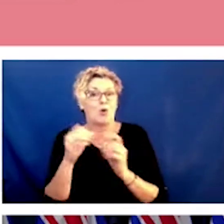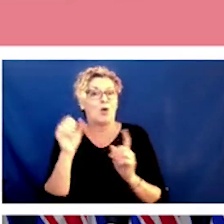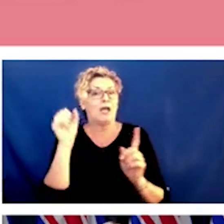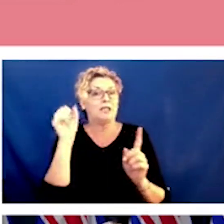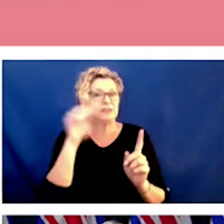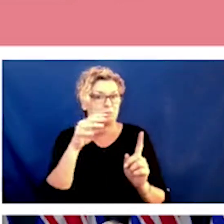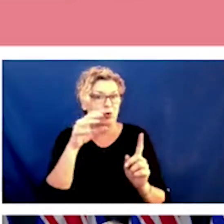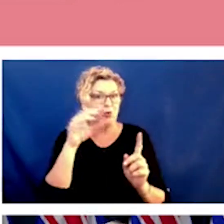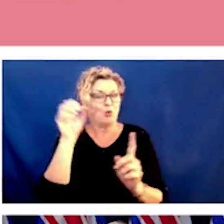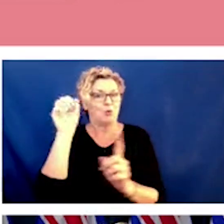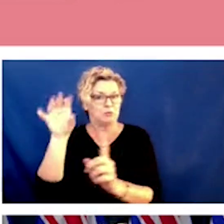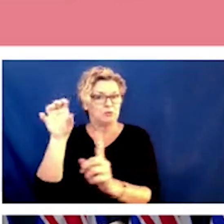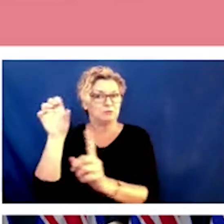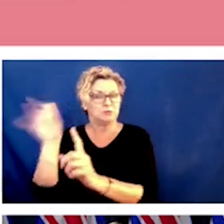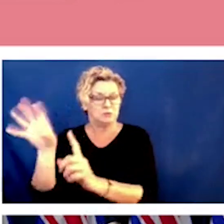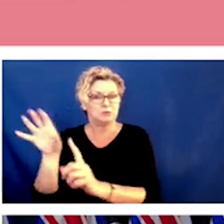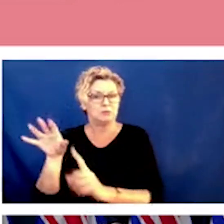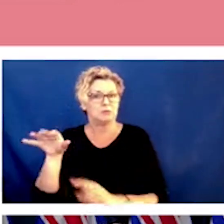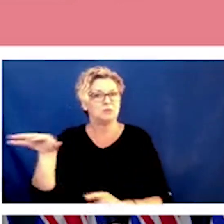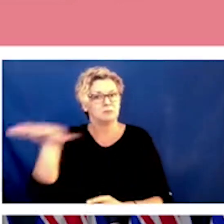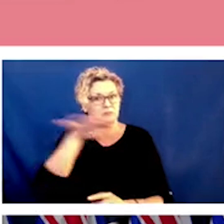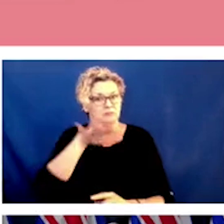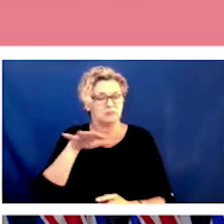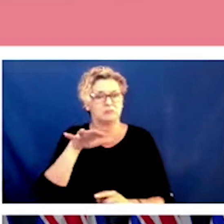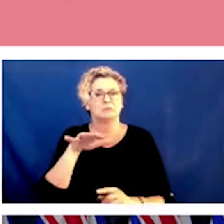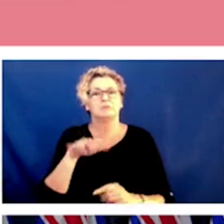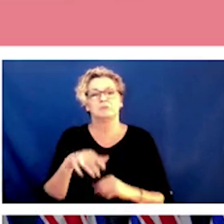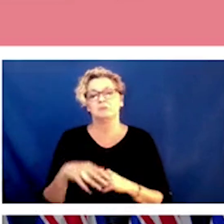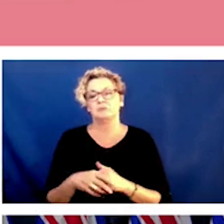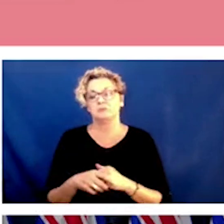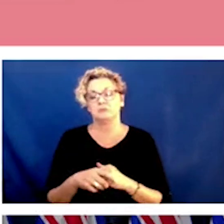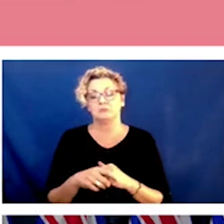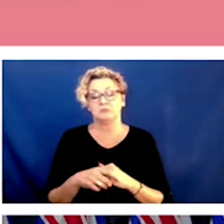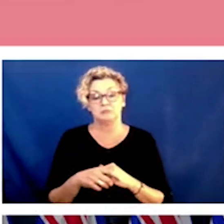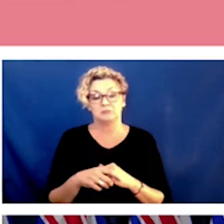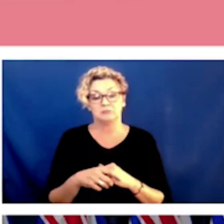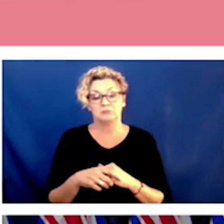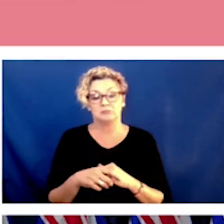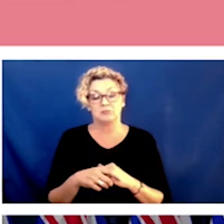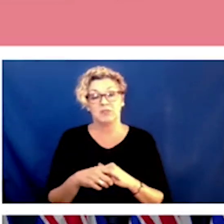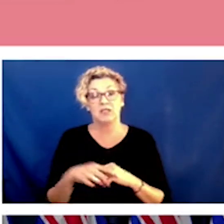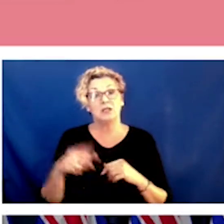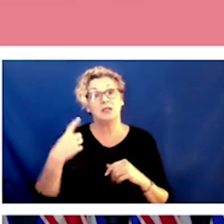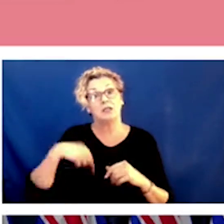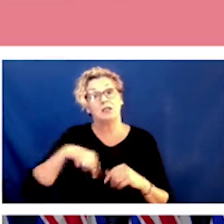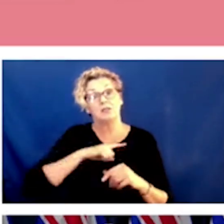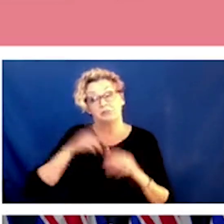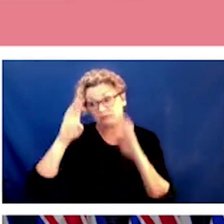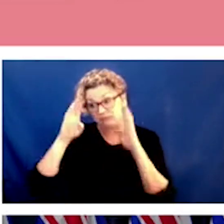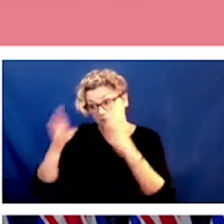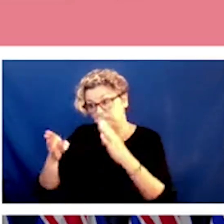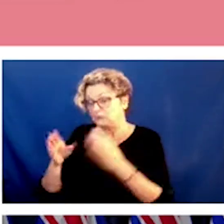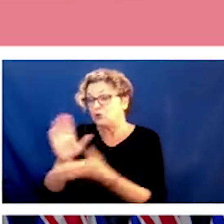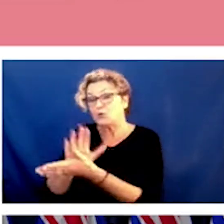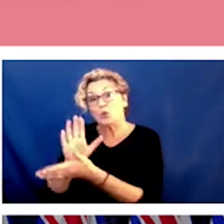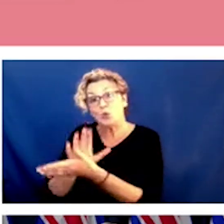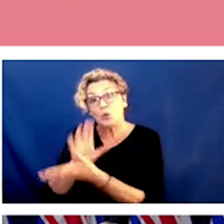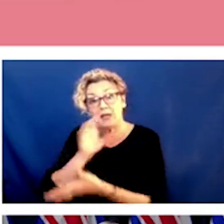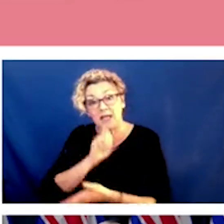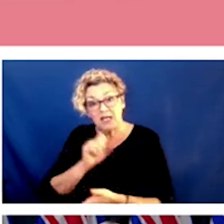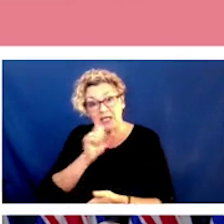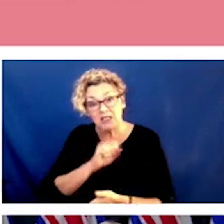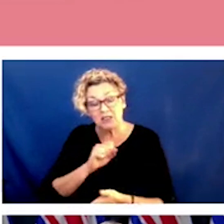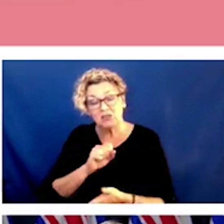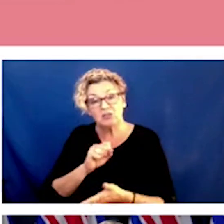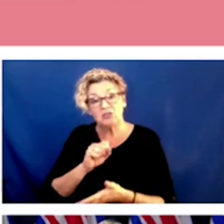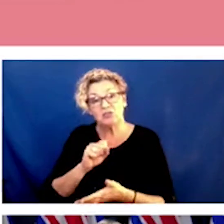and majority are in the largest school districts, so in the Fraser Health Region and Coastal Health. And there has been an update. We've